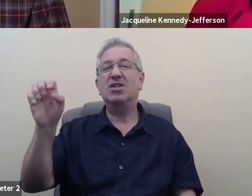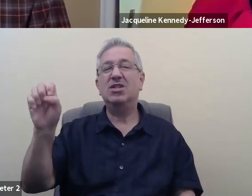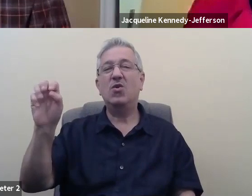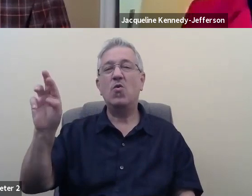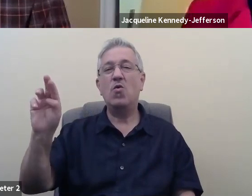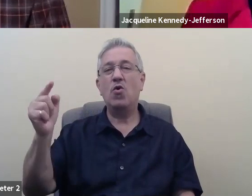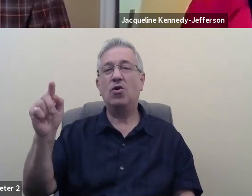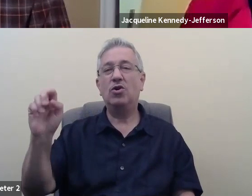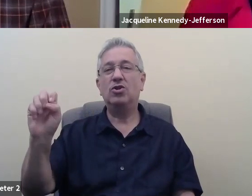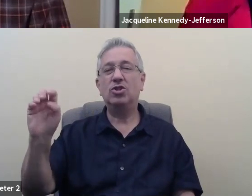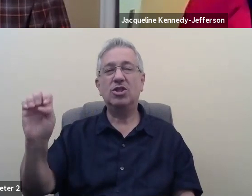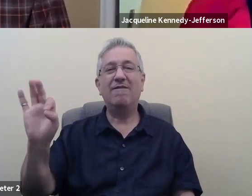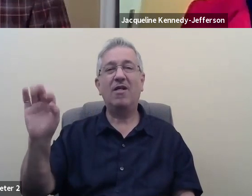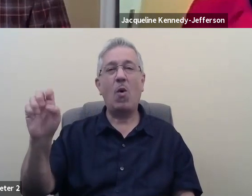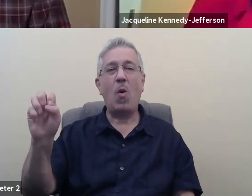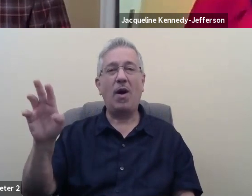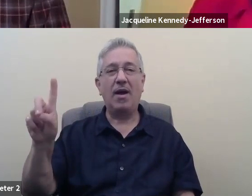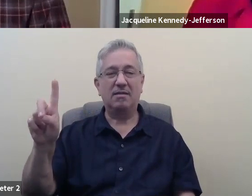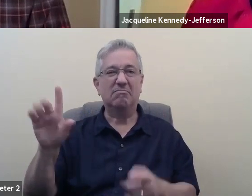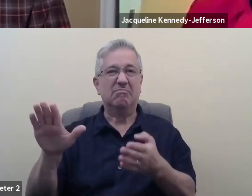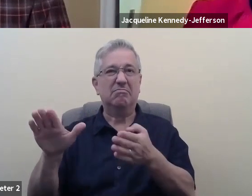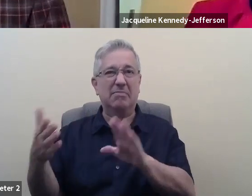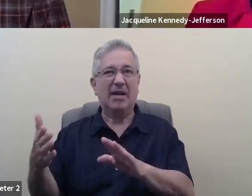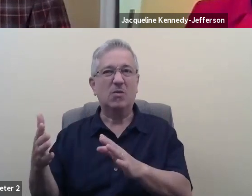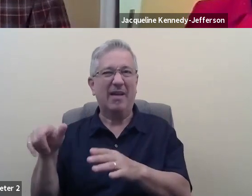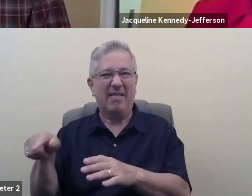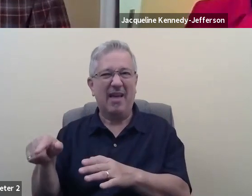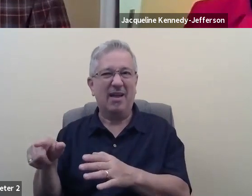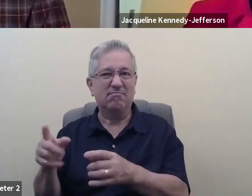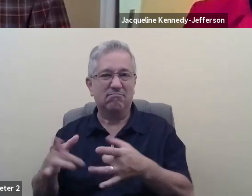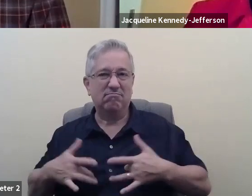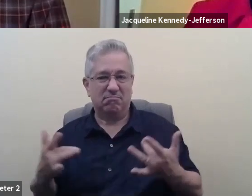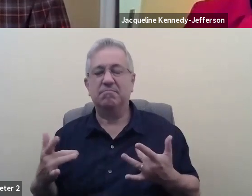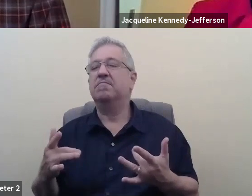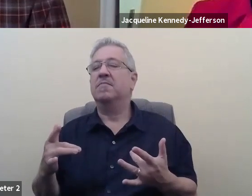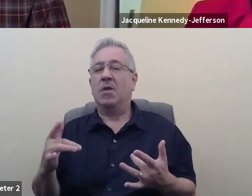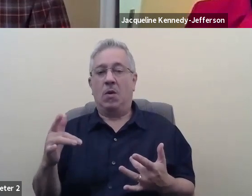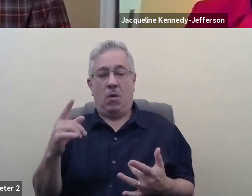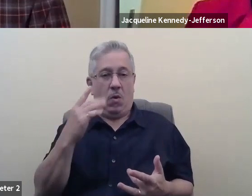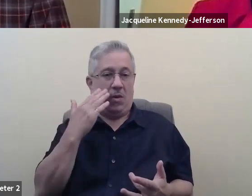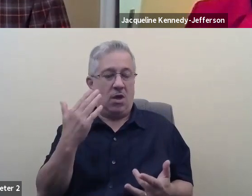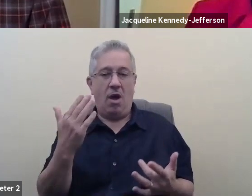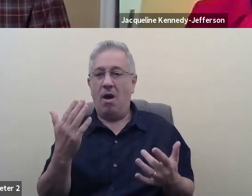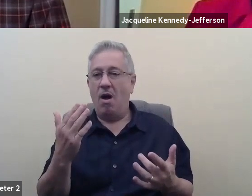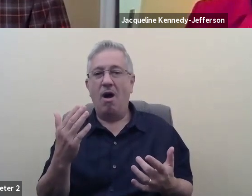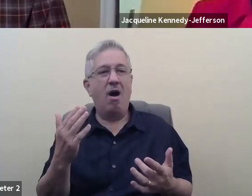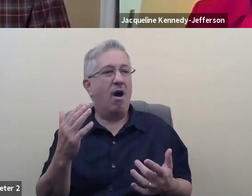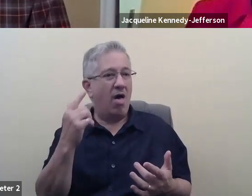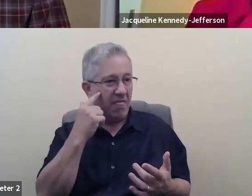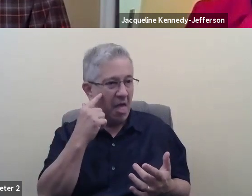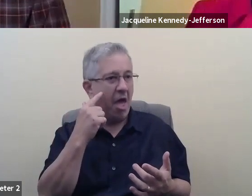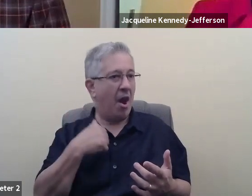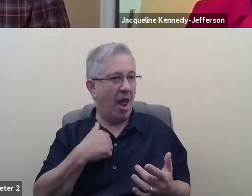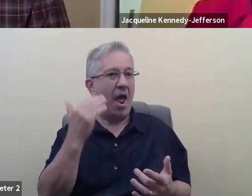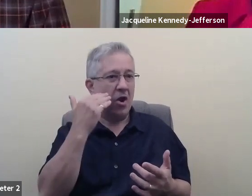up and a willingness to, have conversations that we never had was something I was like, oh my gosh, like, are we having this